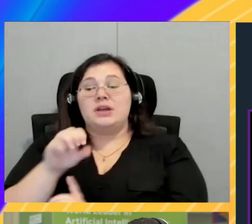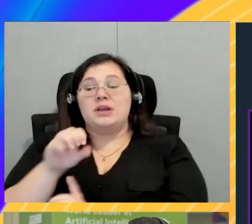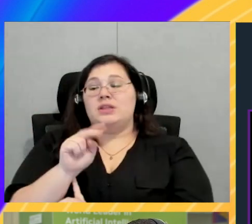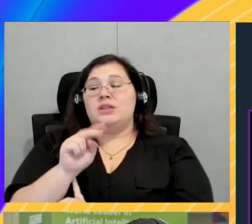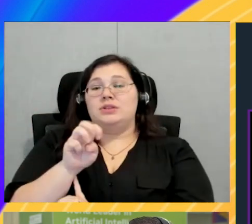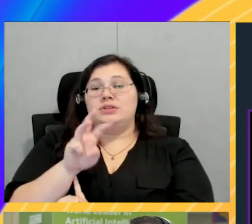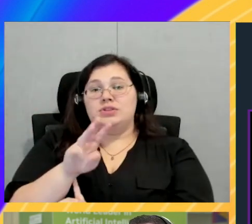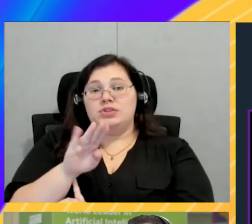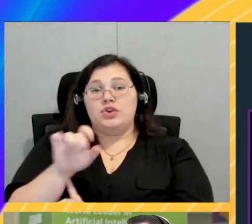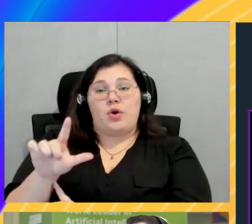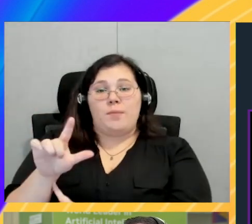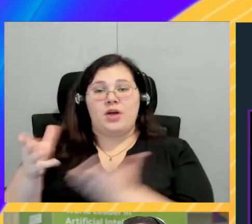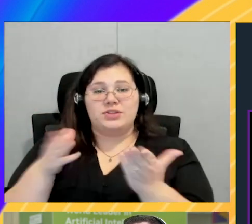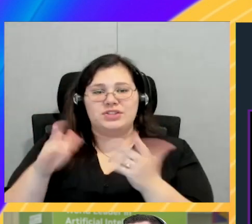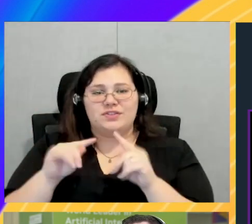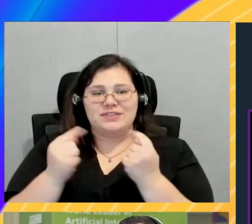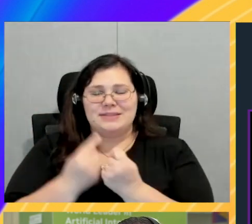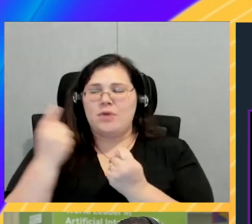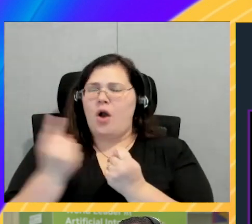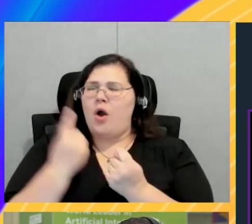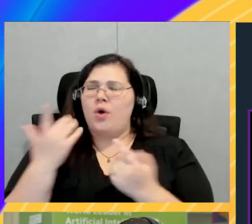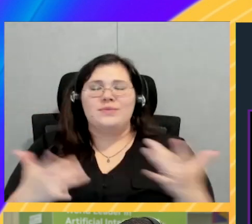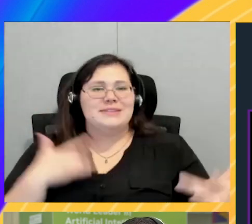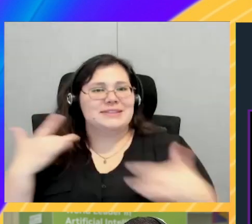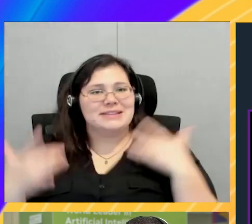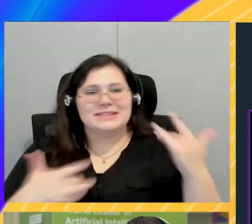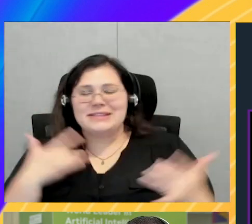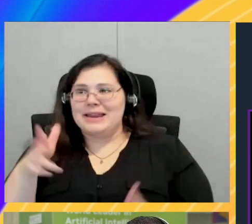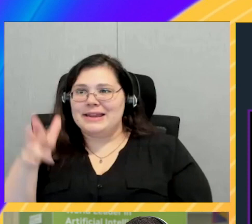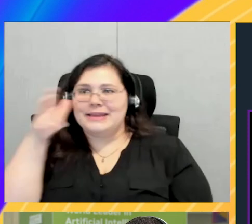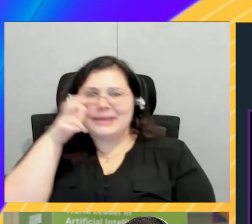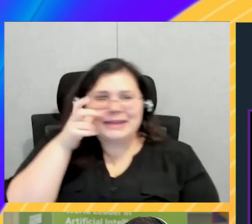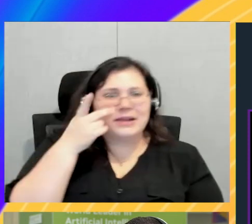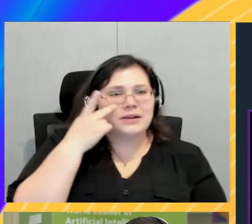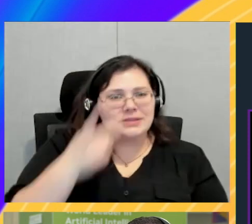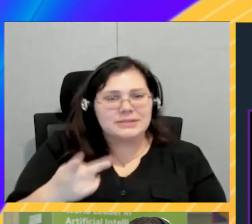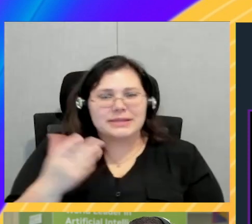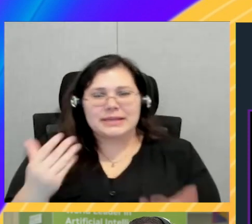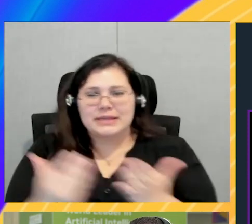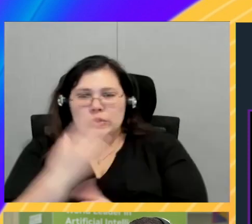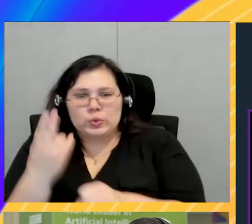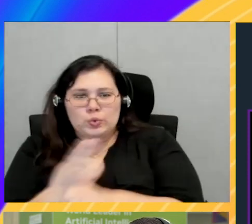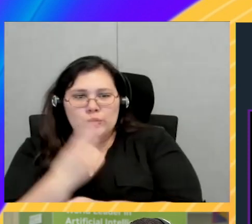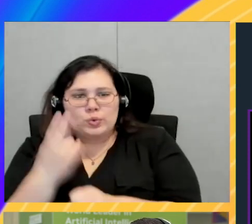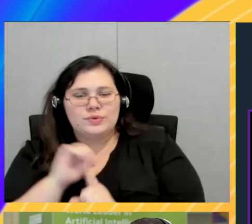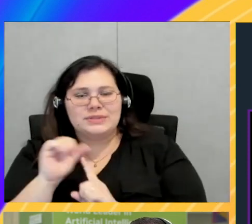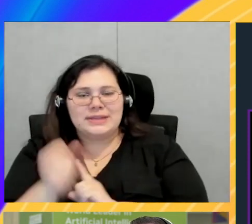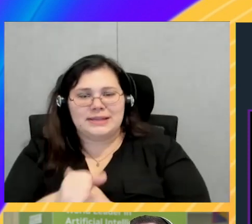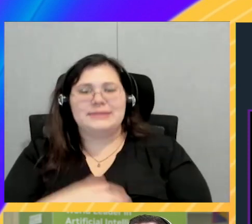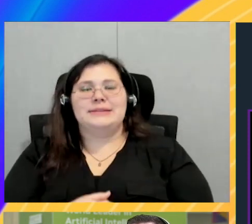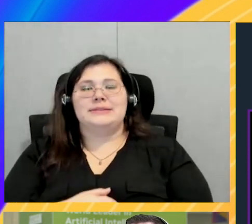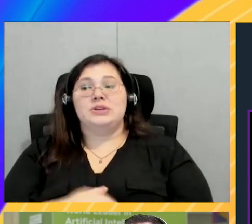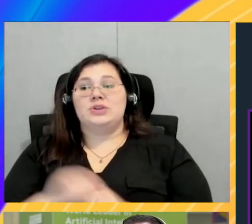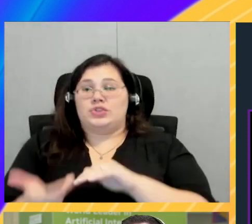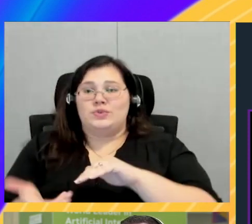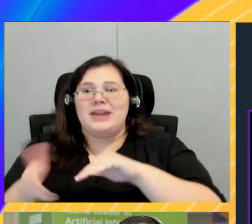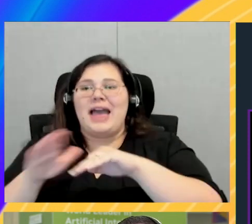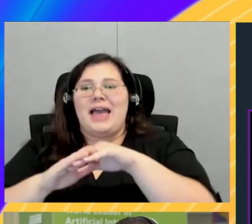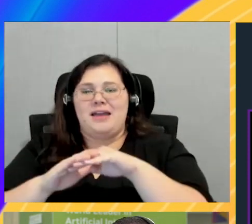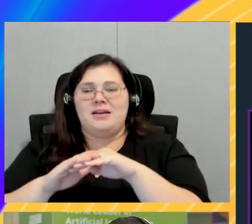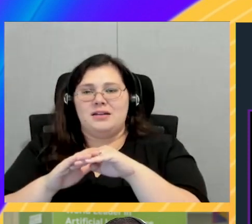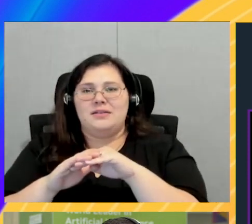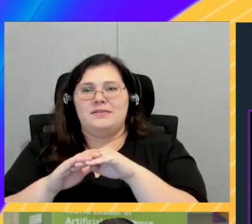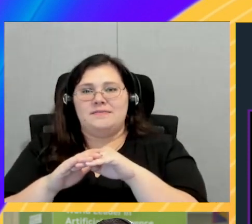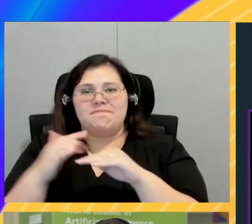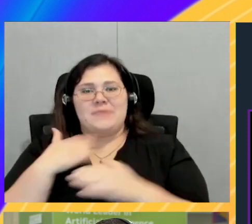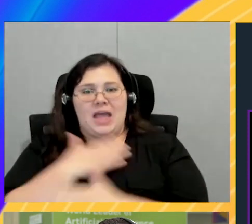excited to see and hear about some new use cases. And so to build on what you were just saying, I enjoy how,